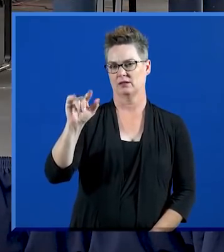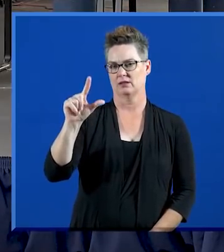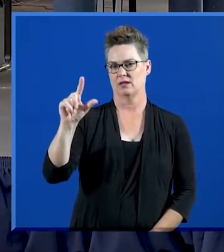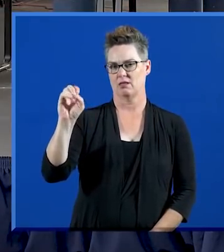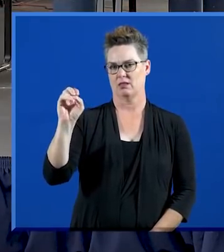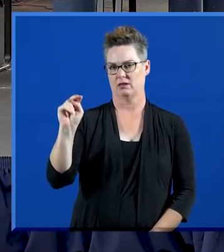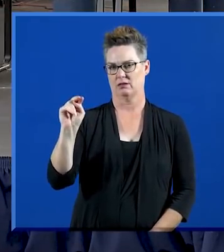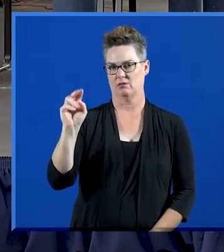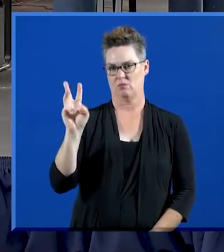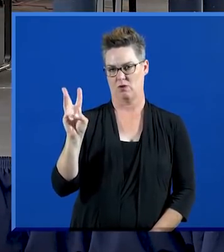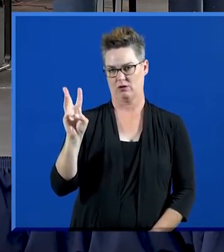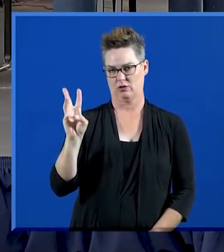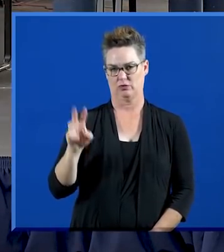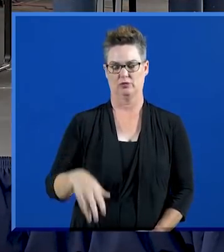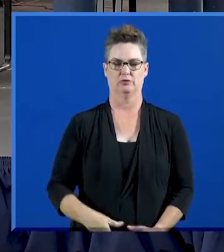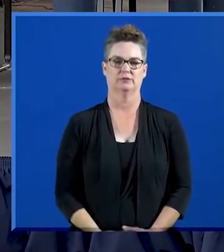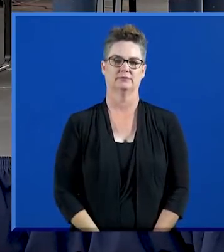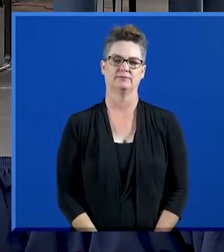Dylan Walker.